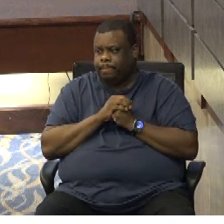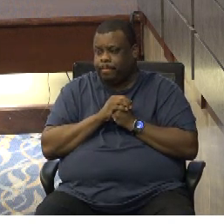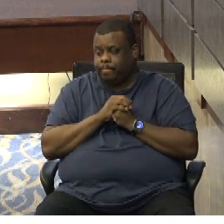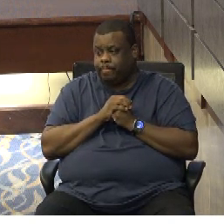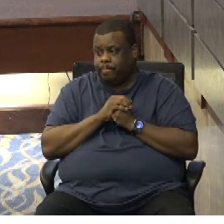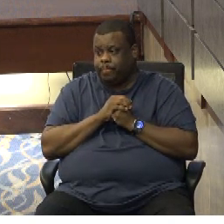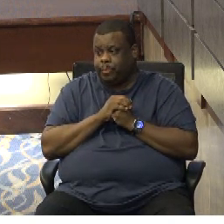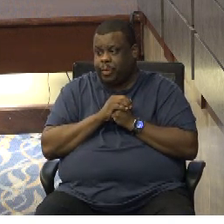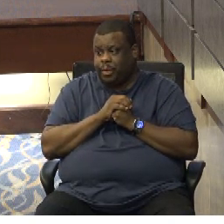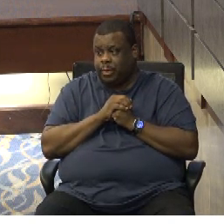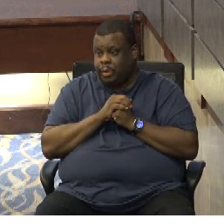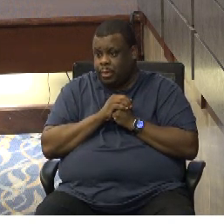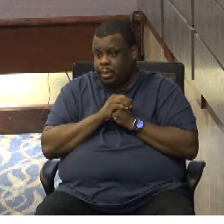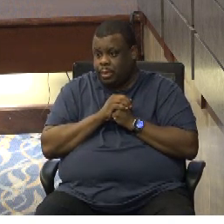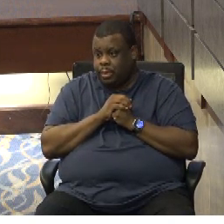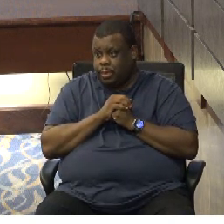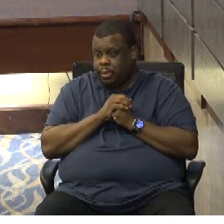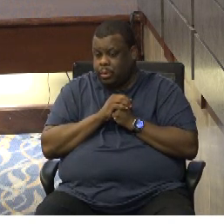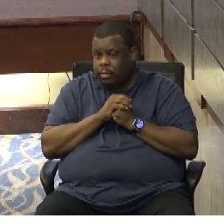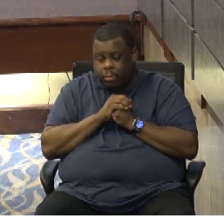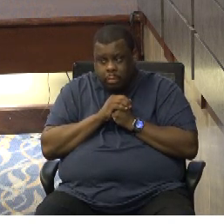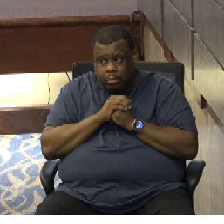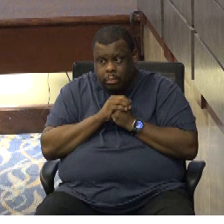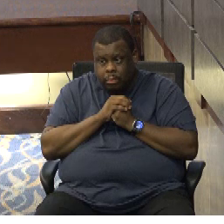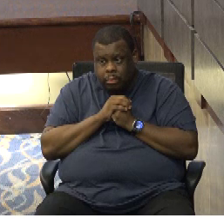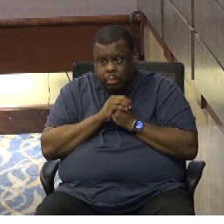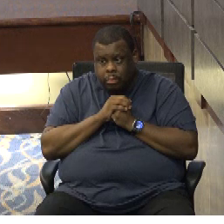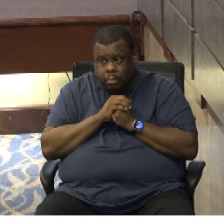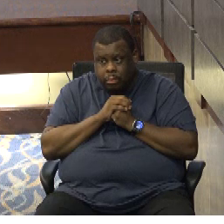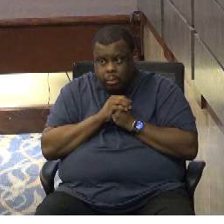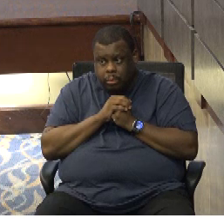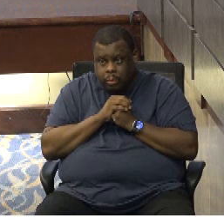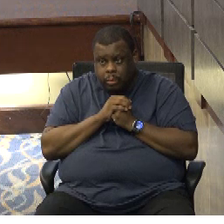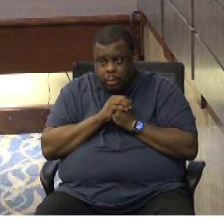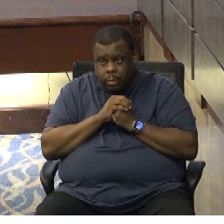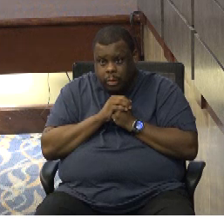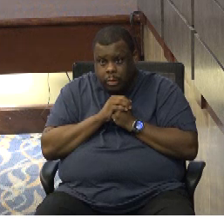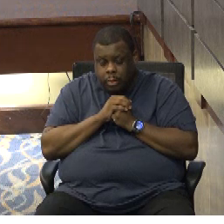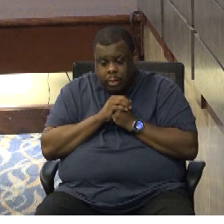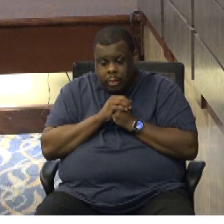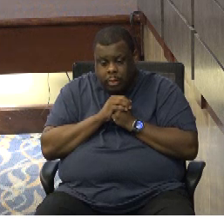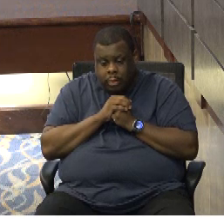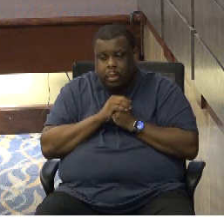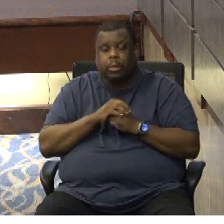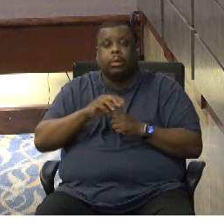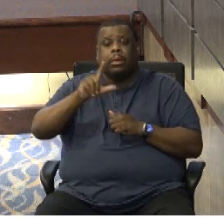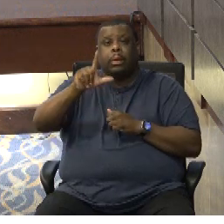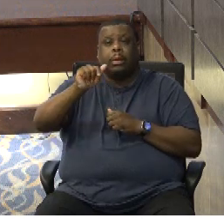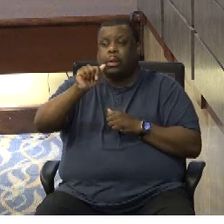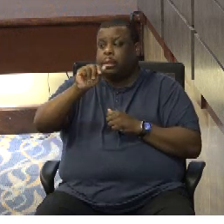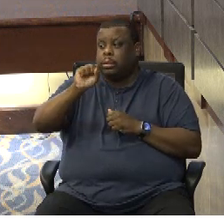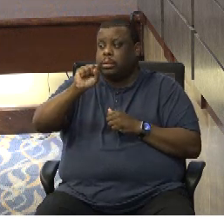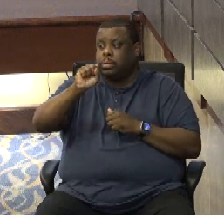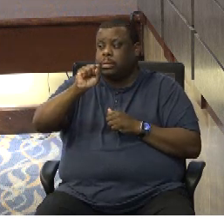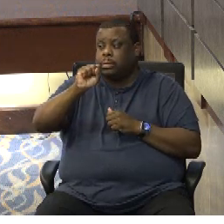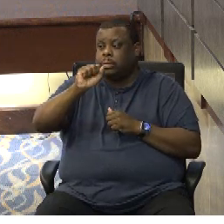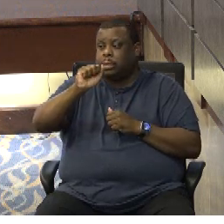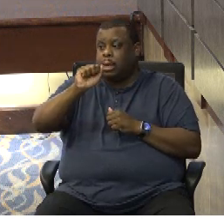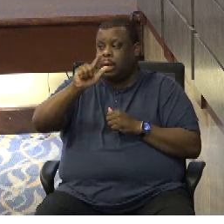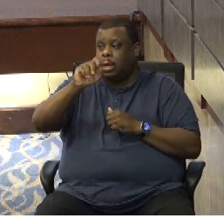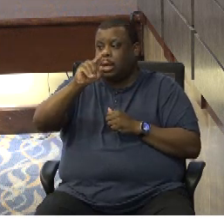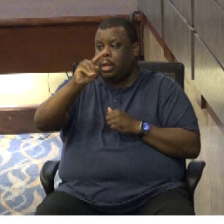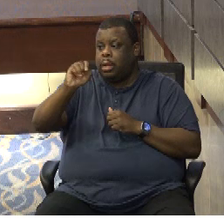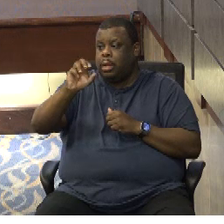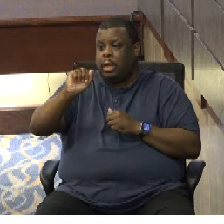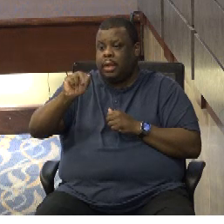the next one, maybe it was it. LaSalle Avenue, is that on University Parks and LaSalle Avenue,